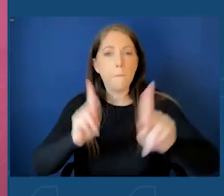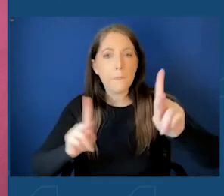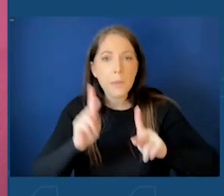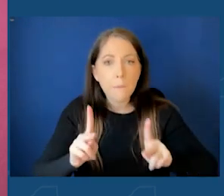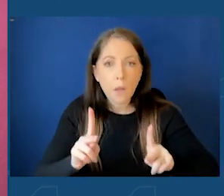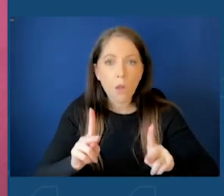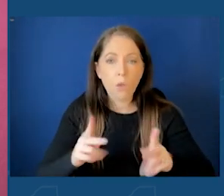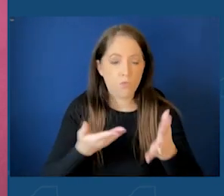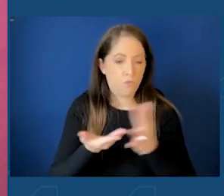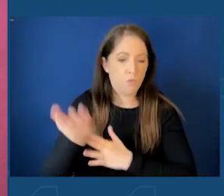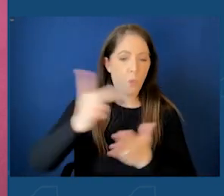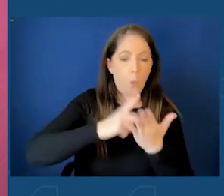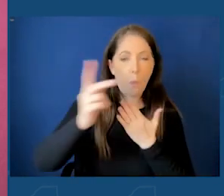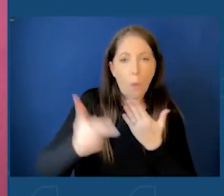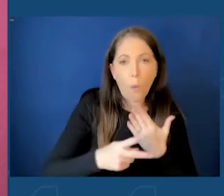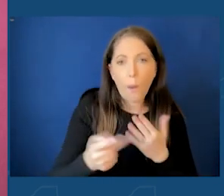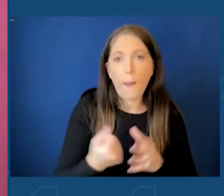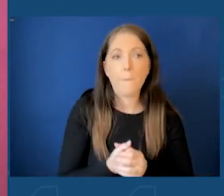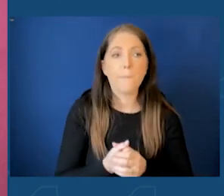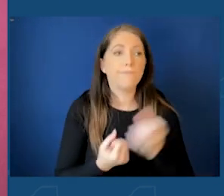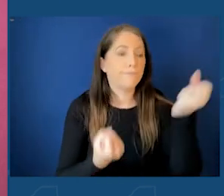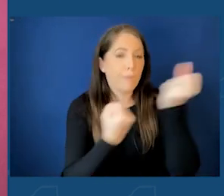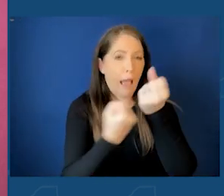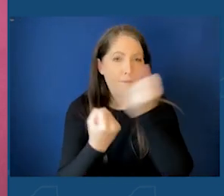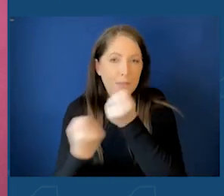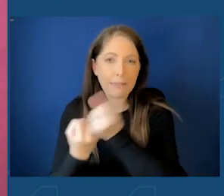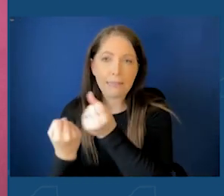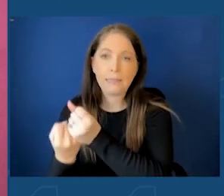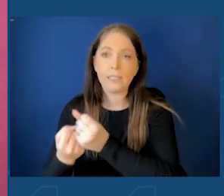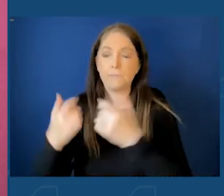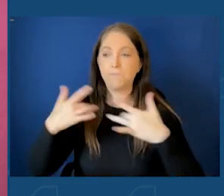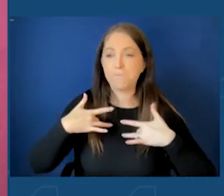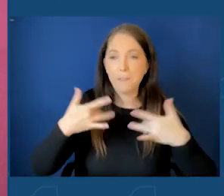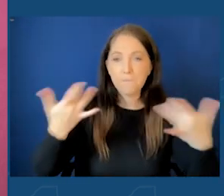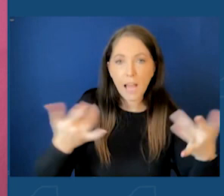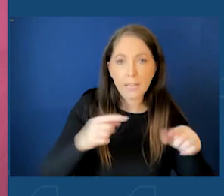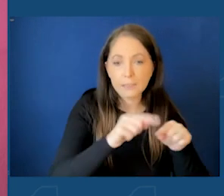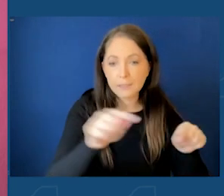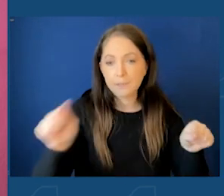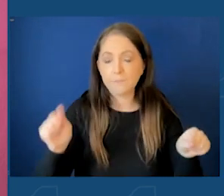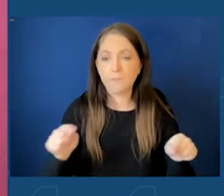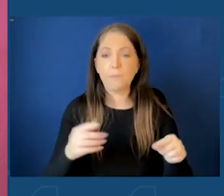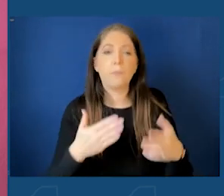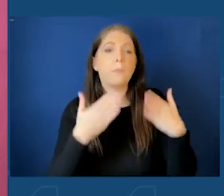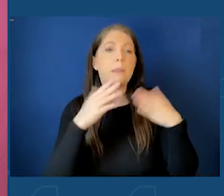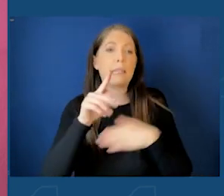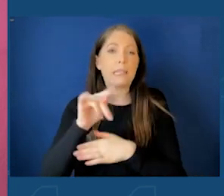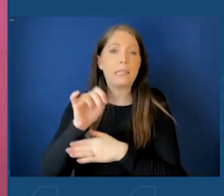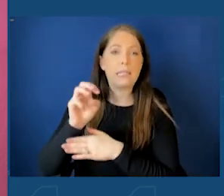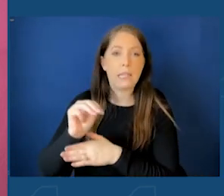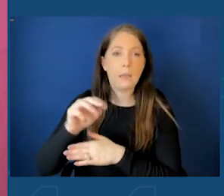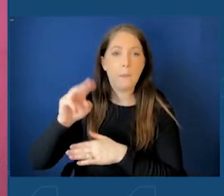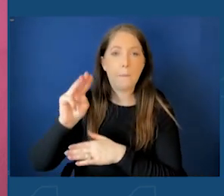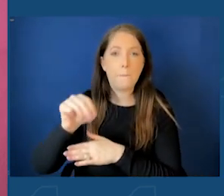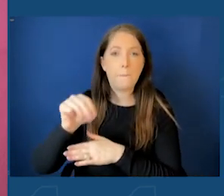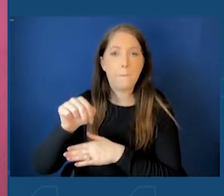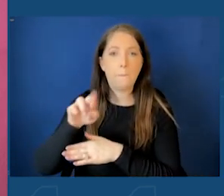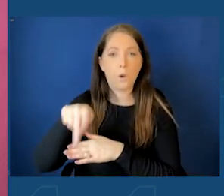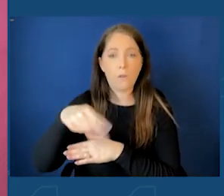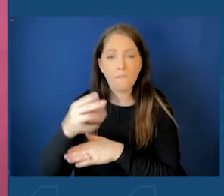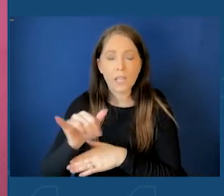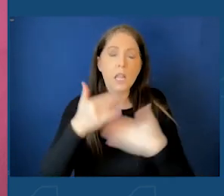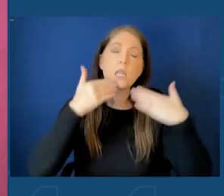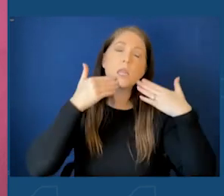our advocacy and events. And I cannot thank Tim Murphy enough for continuing and accelerating